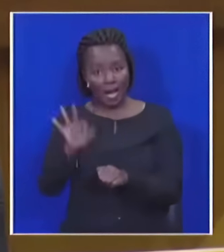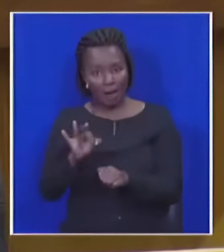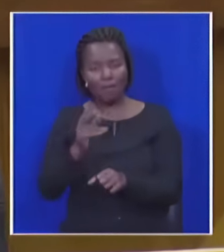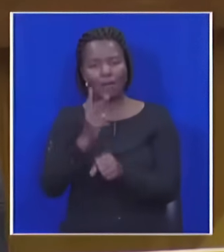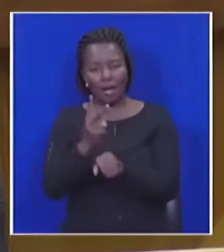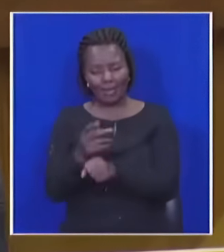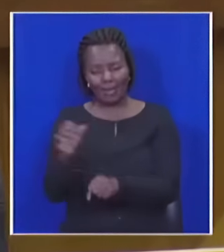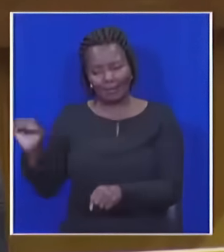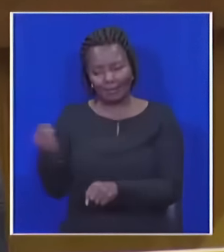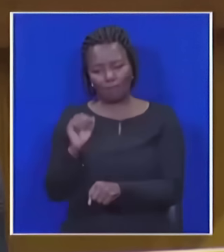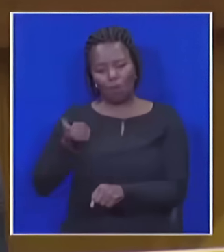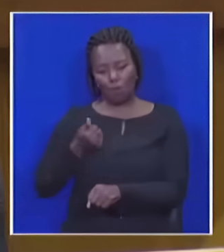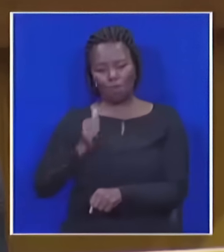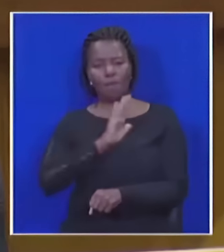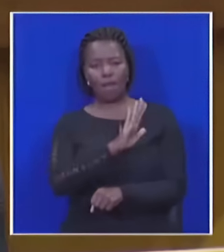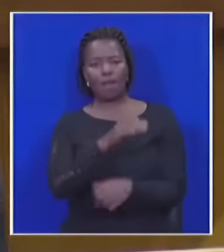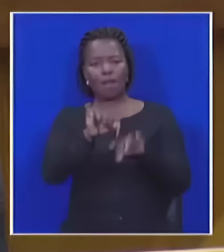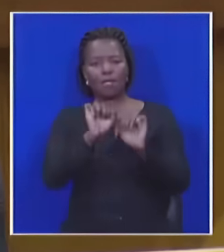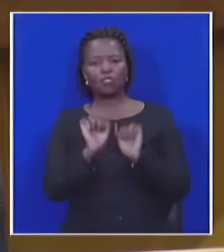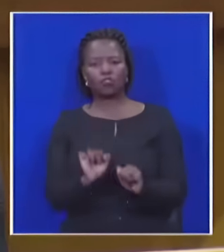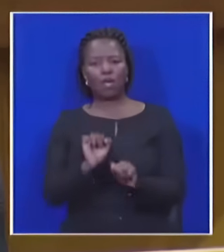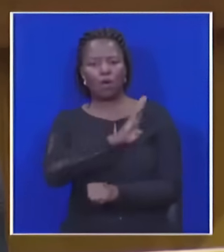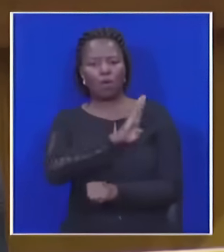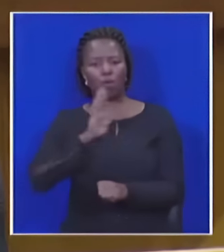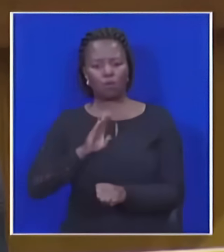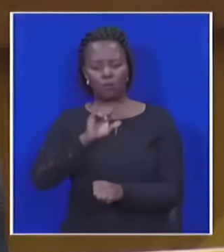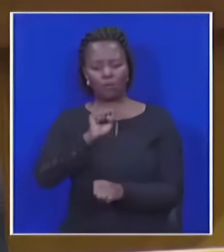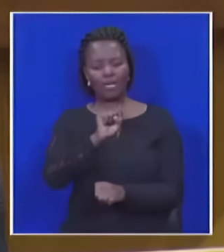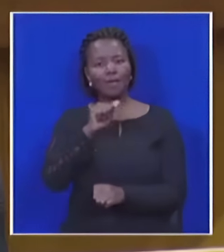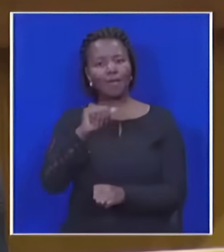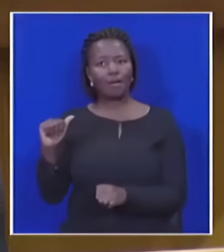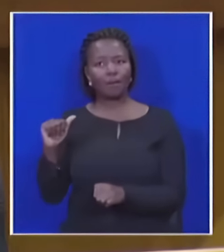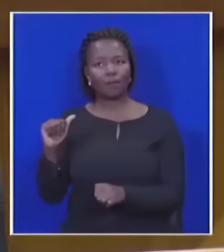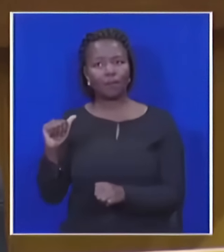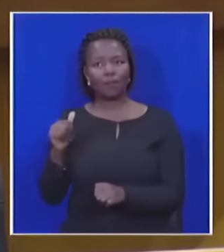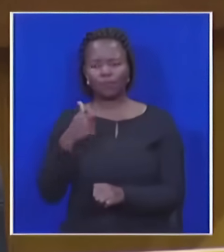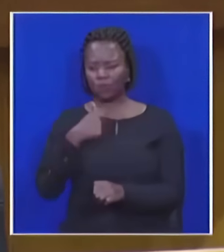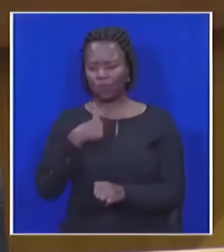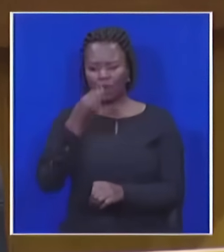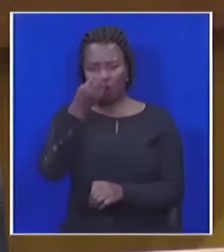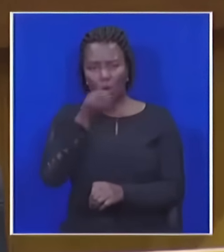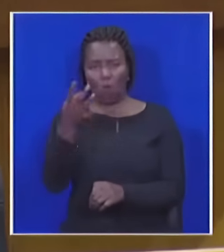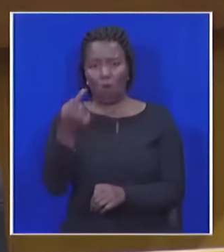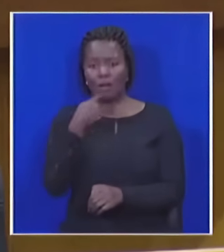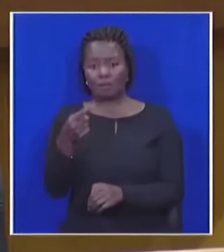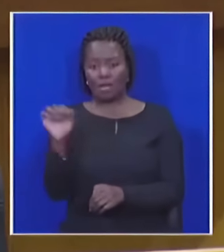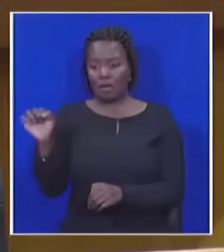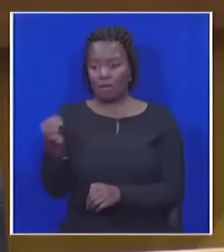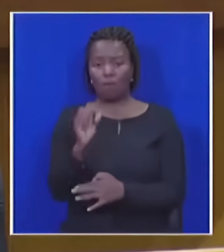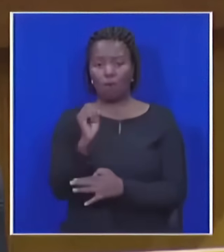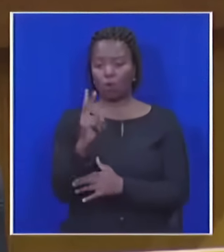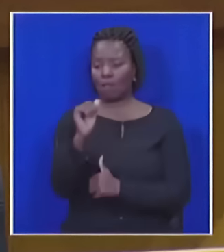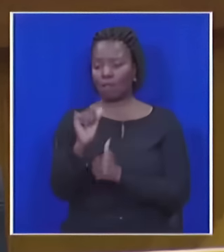Myeni Zuma as the chairperson of the board of SAA. We do not care whether the appointment is only for 12